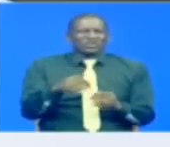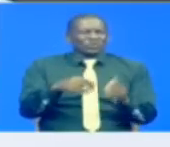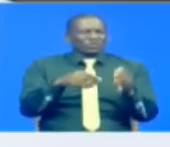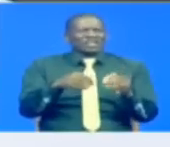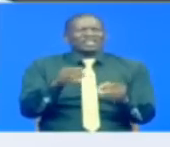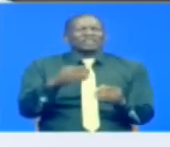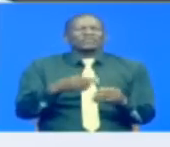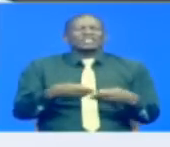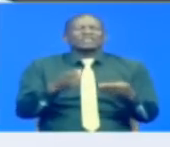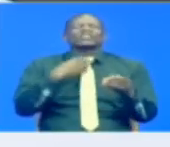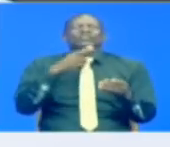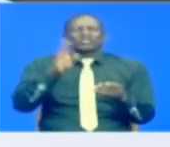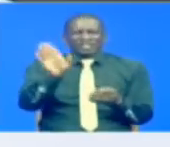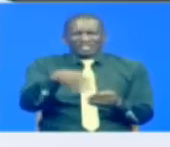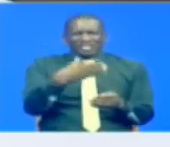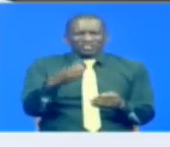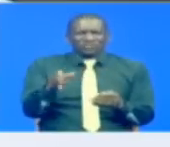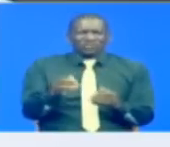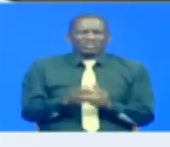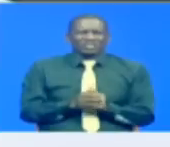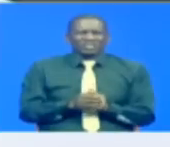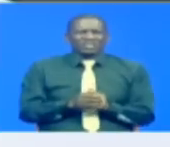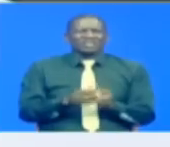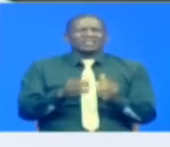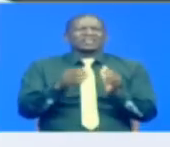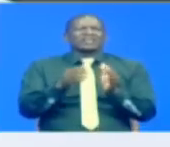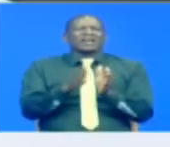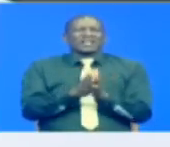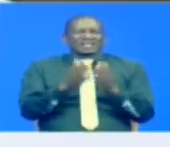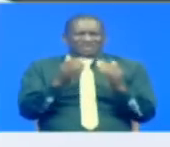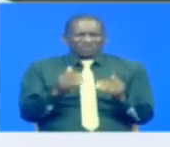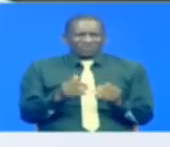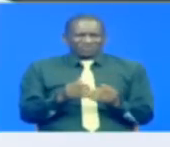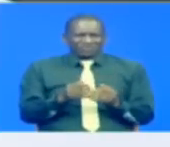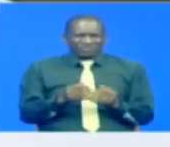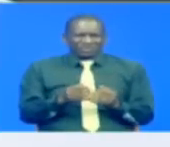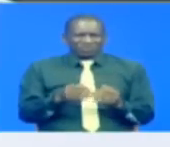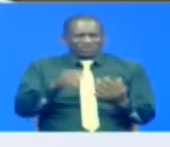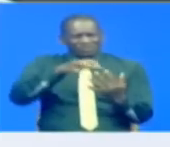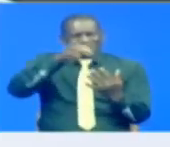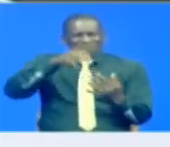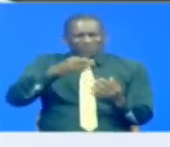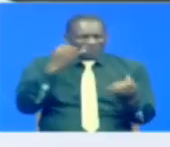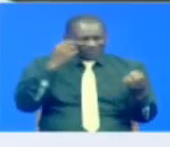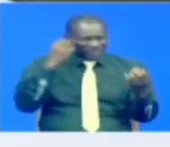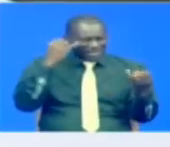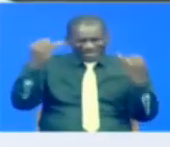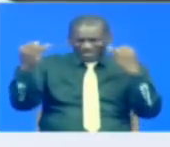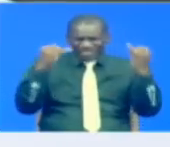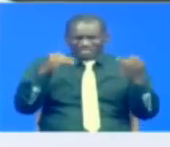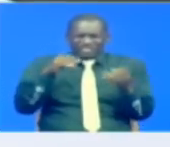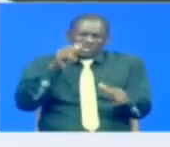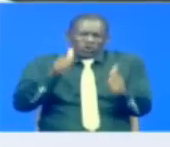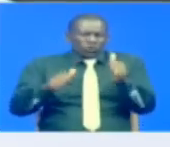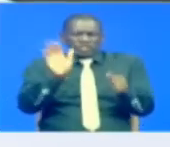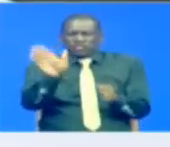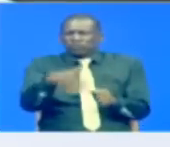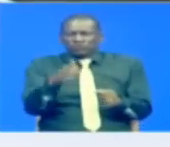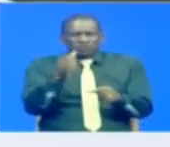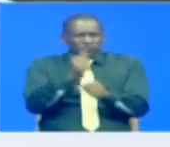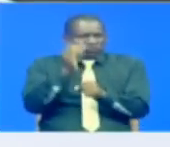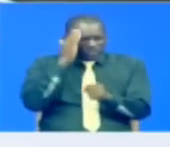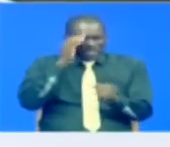that footage with the audio, and we will also sample your views on what kind of music you think. Any